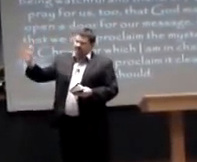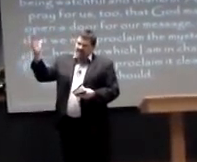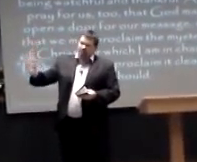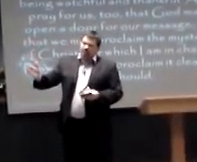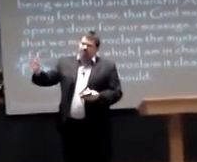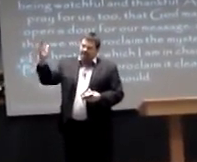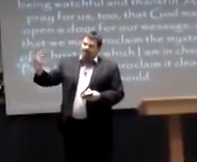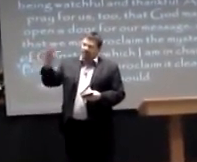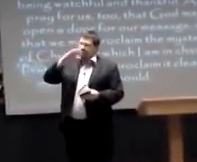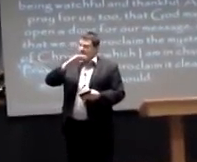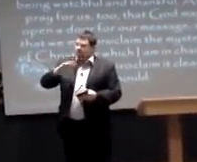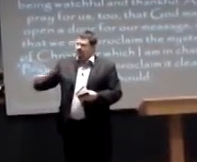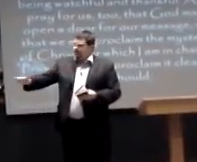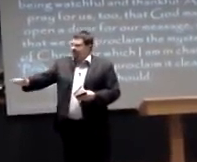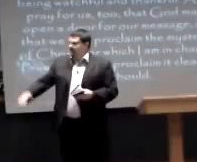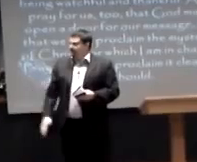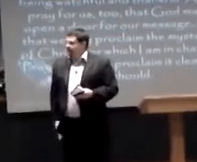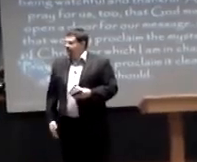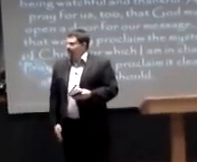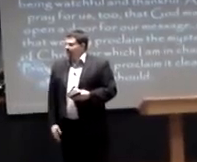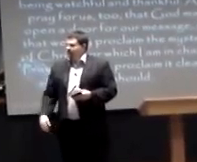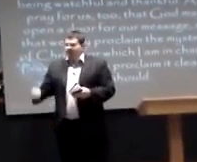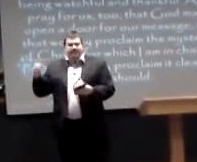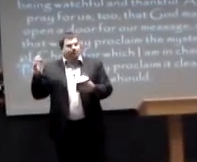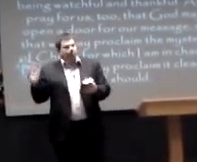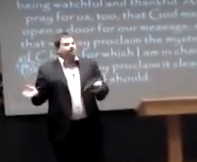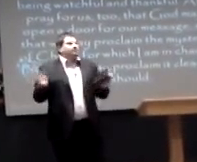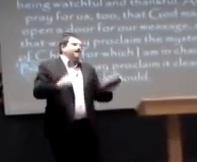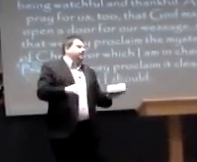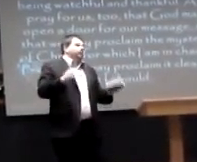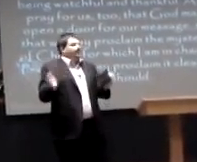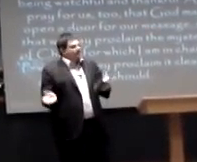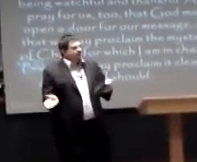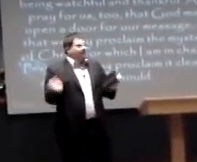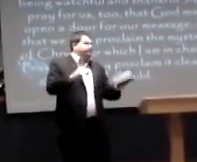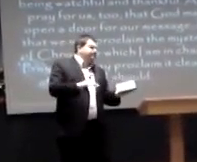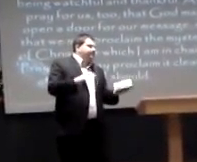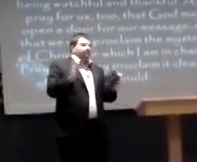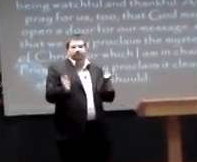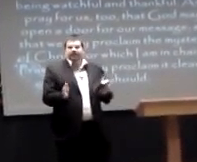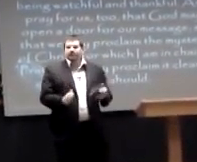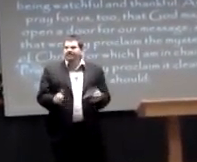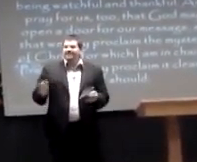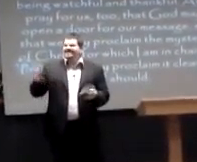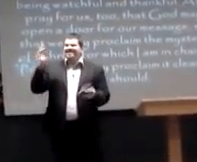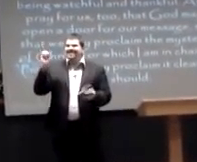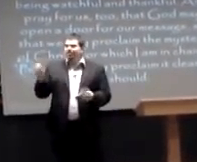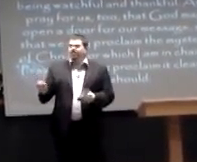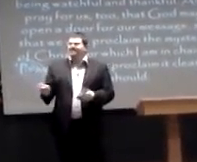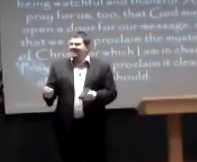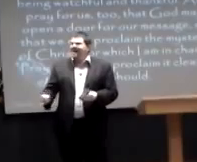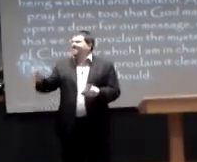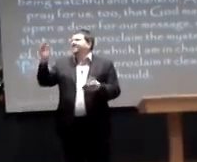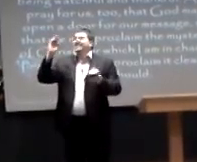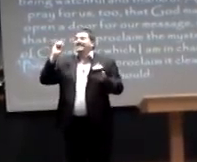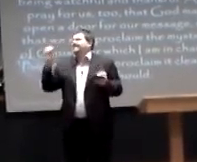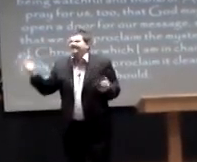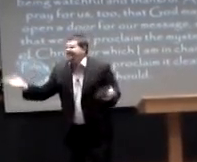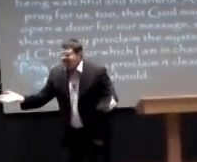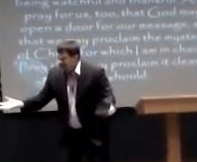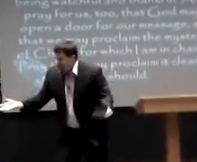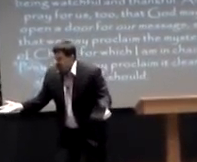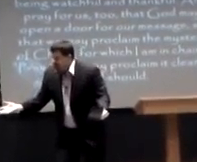That shut that brother down like you would not believe. Because it wouldn't matter what I said or did or whatever, because he had already